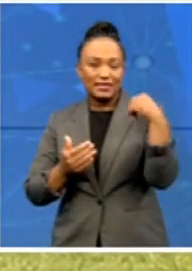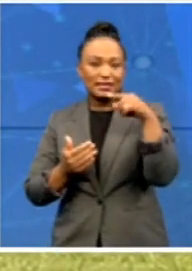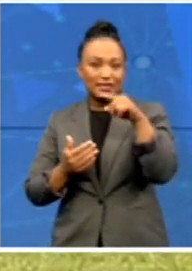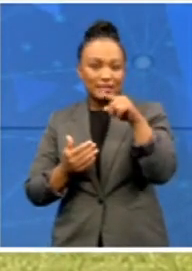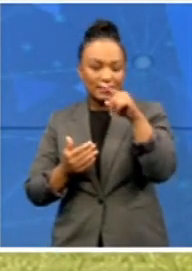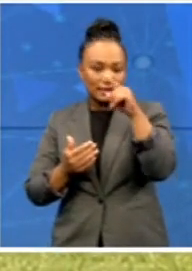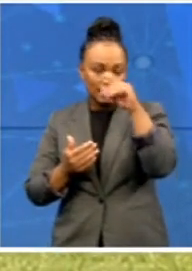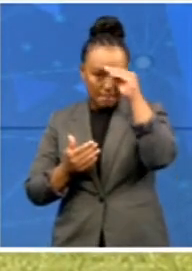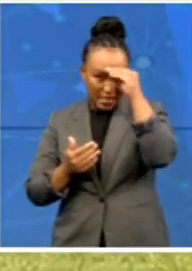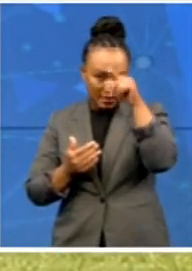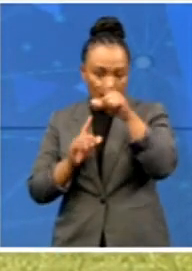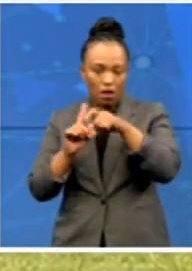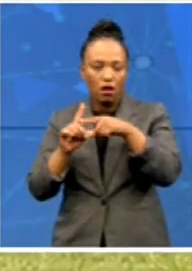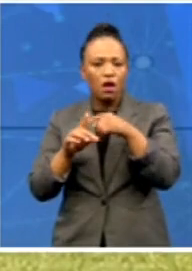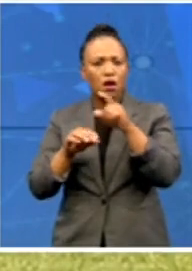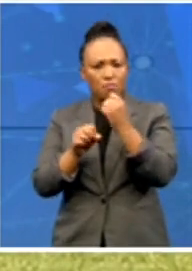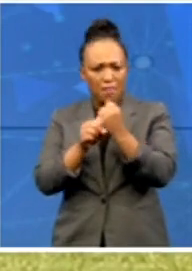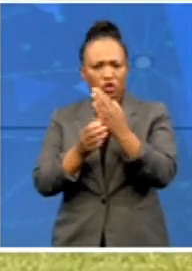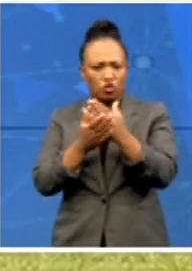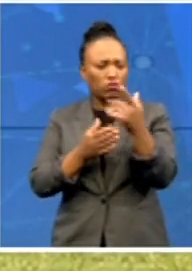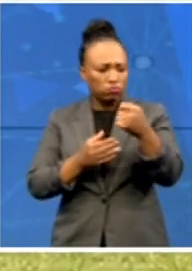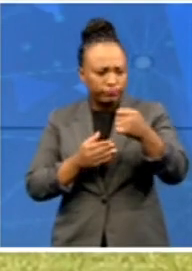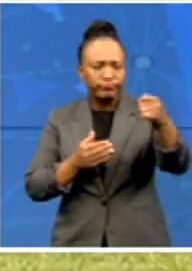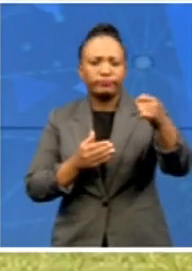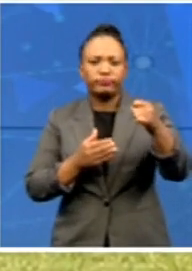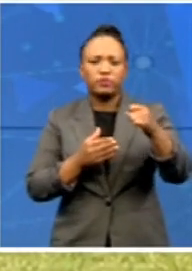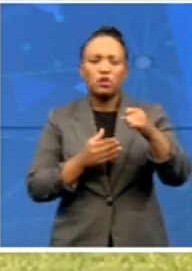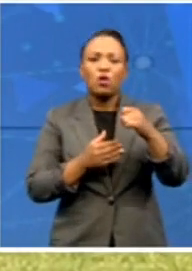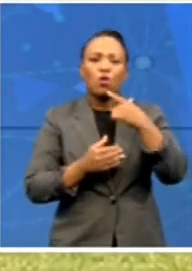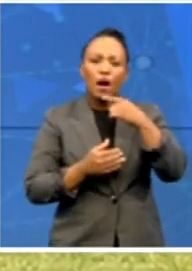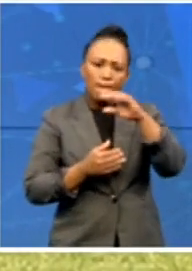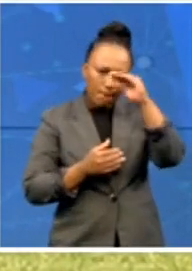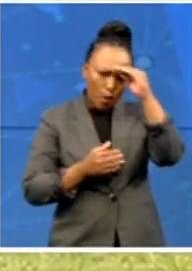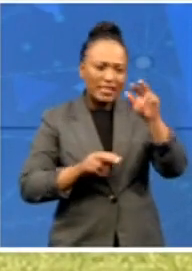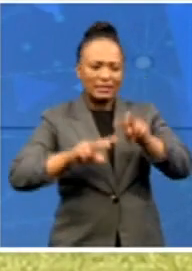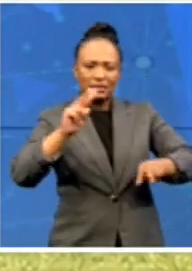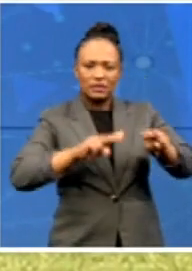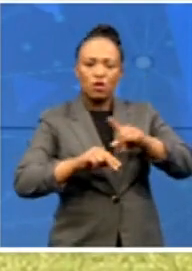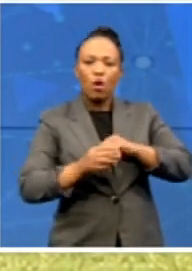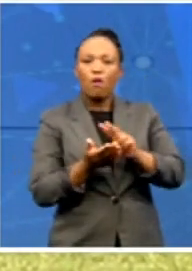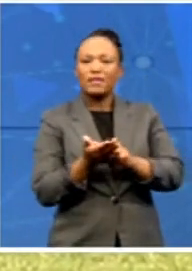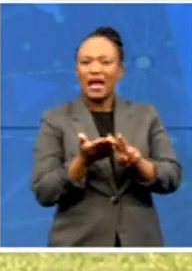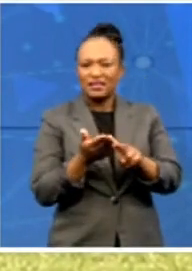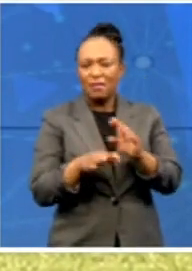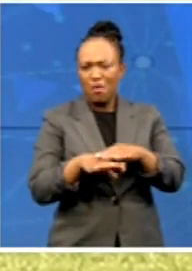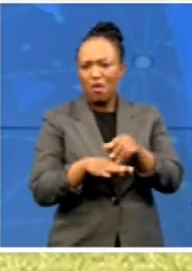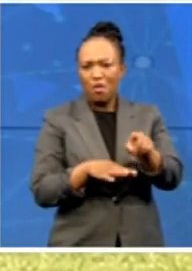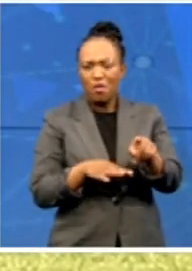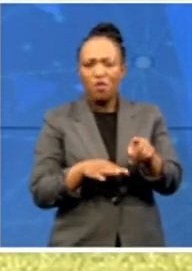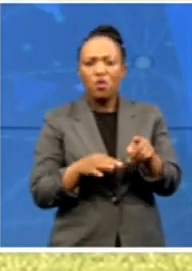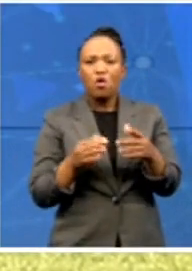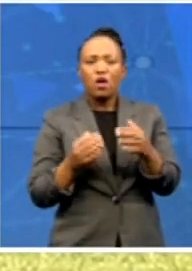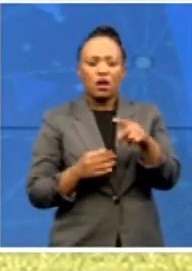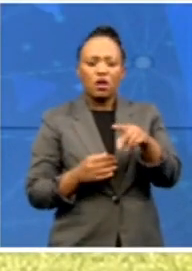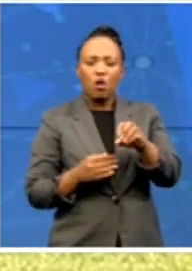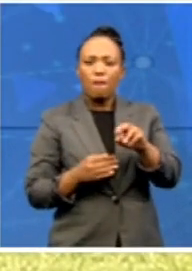places like Mthatha, where you will actually see a lot of people during this time of the year. Places like Port St. John's, where everyone will descend to